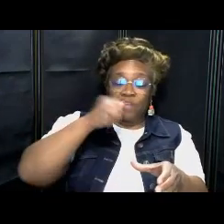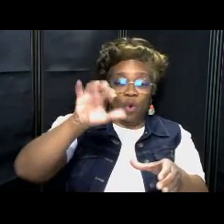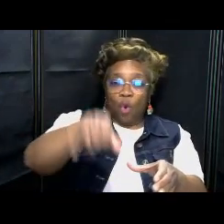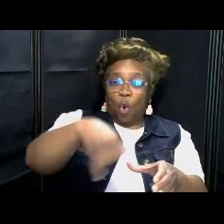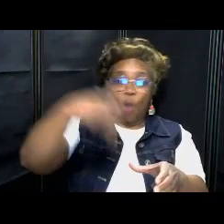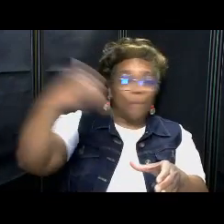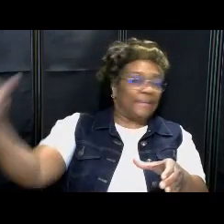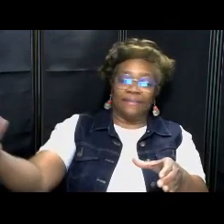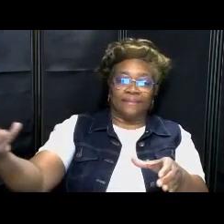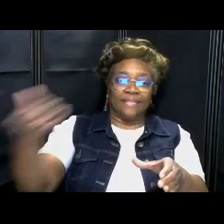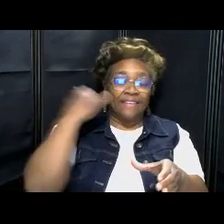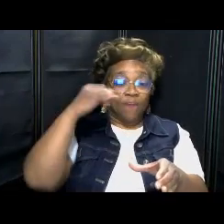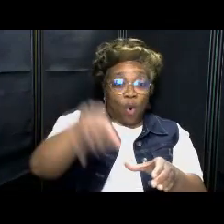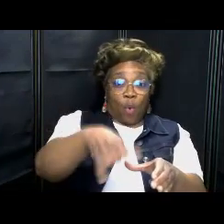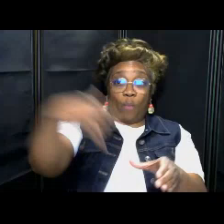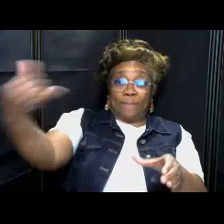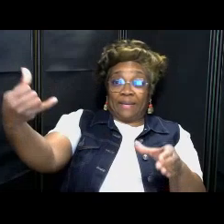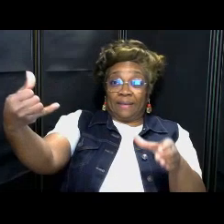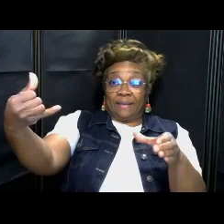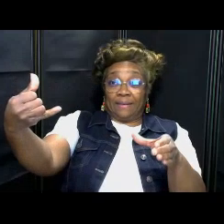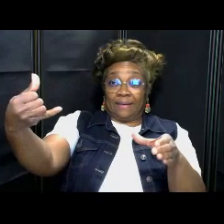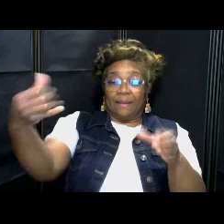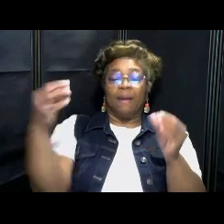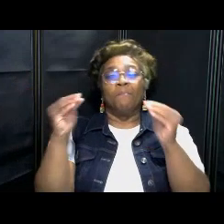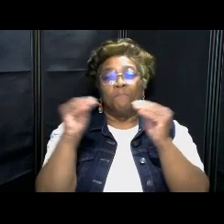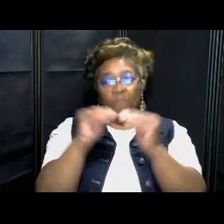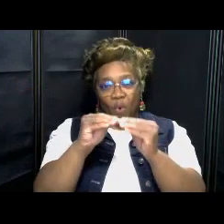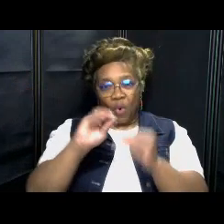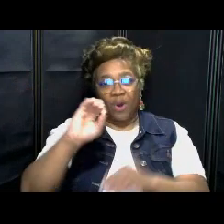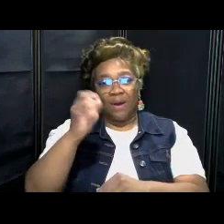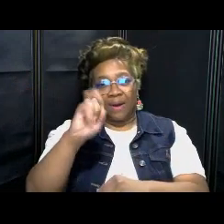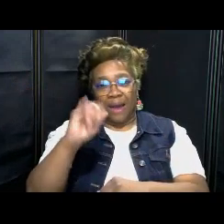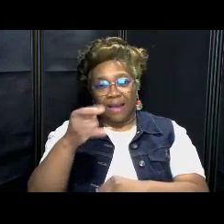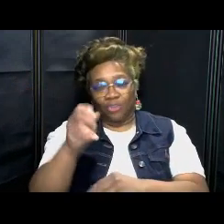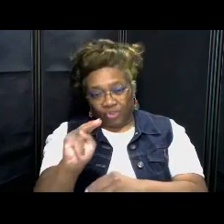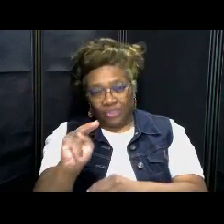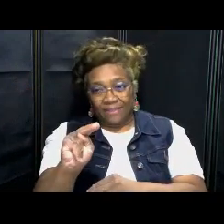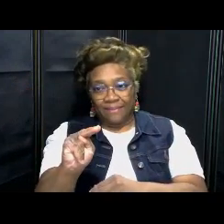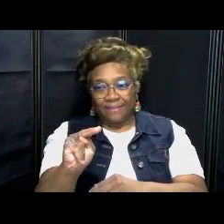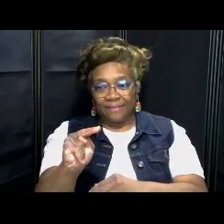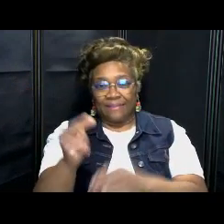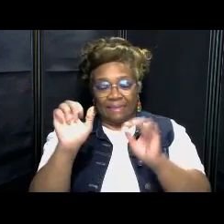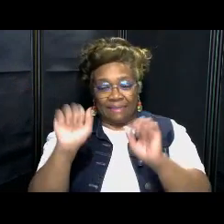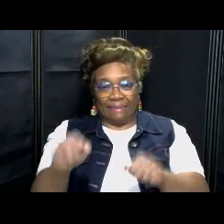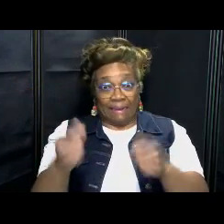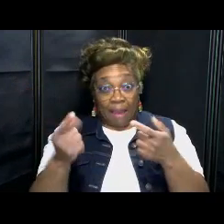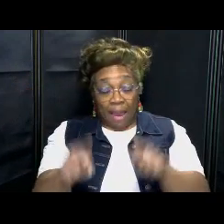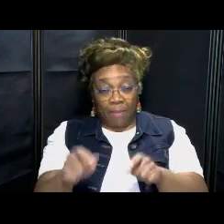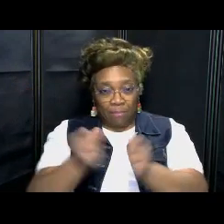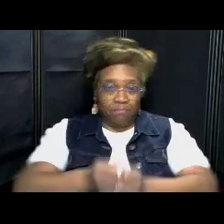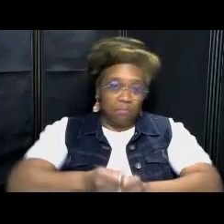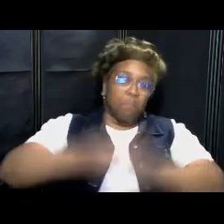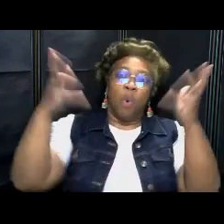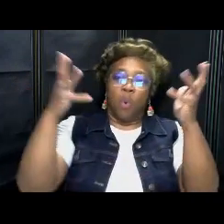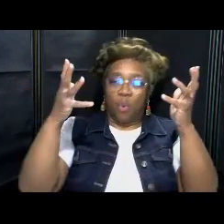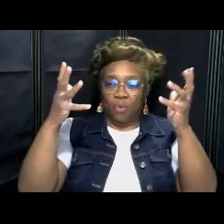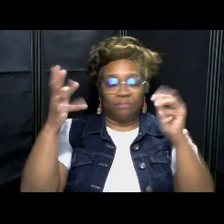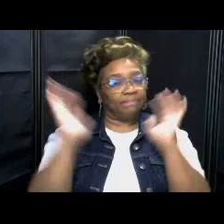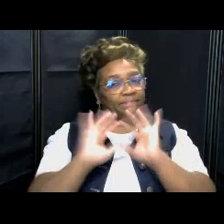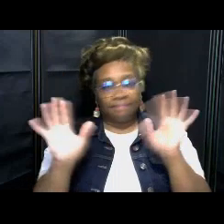into that pot now? Lots of oxygen. And it can literally, on some occasions, actually explode. So we do not, again,